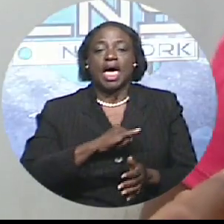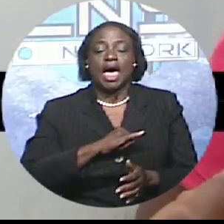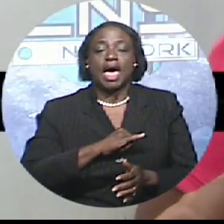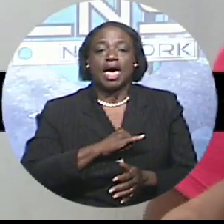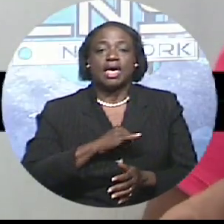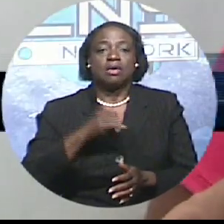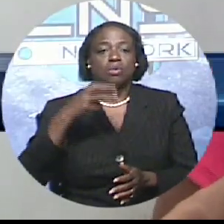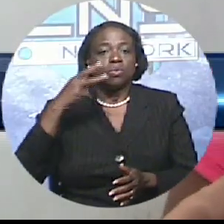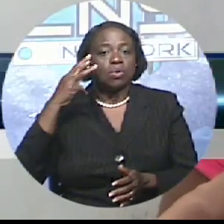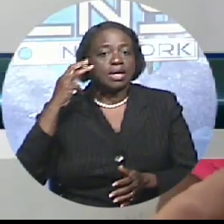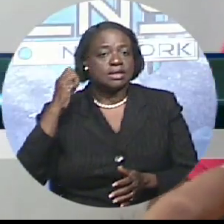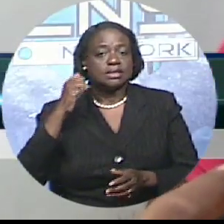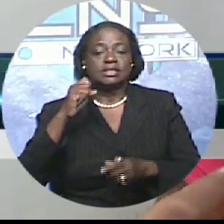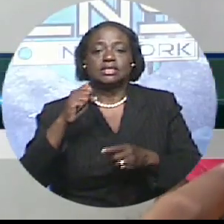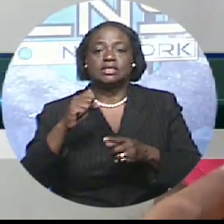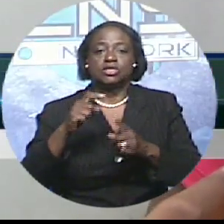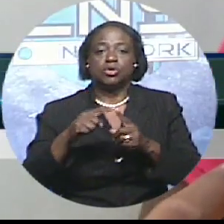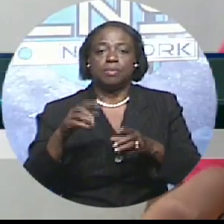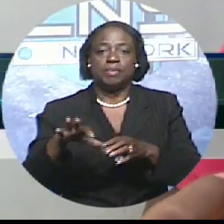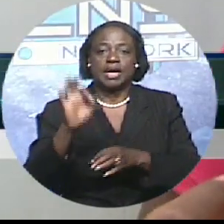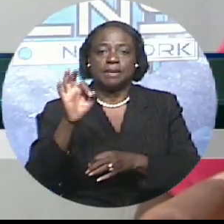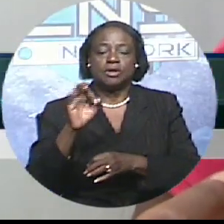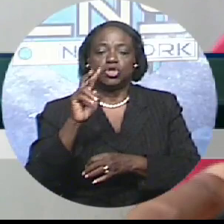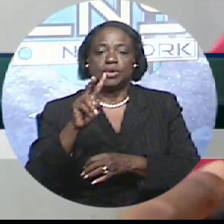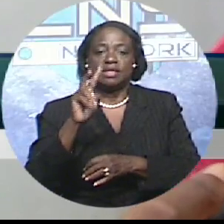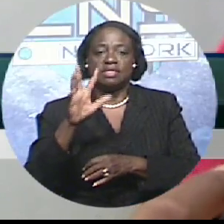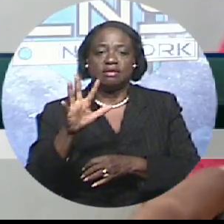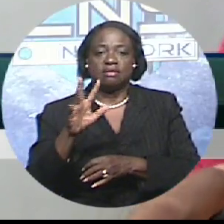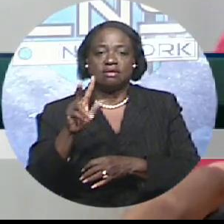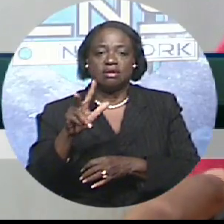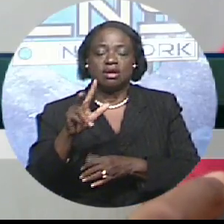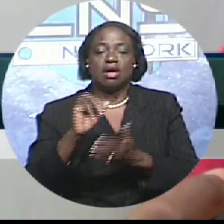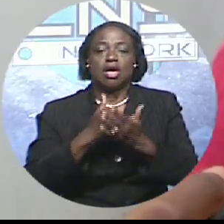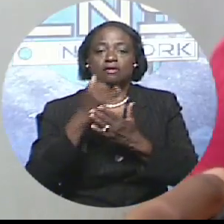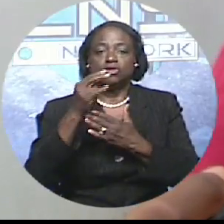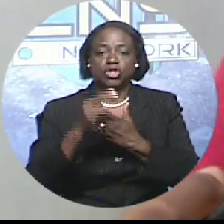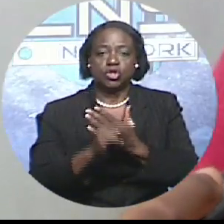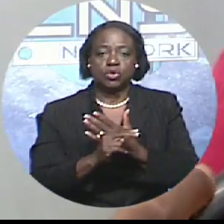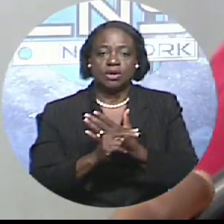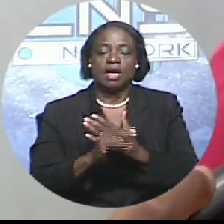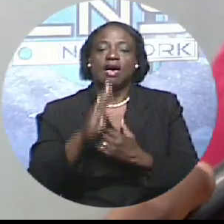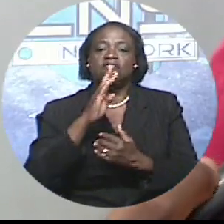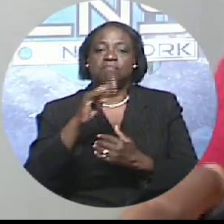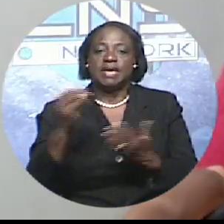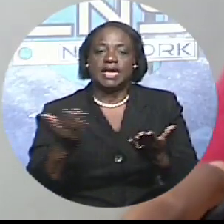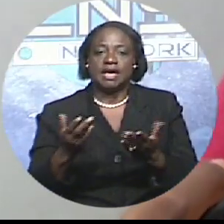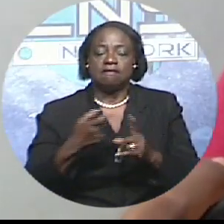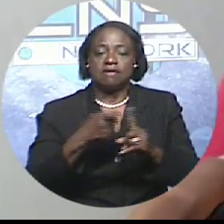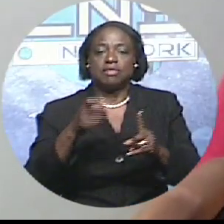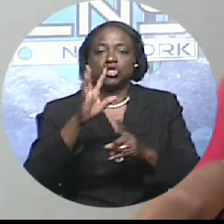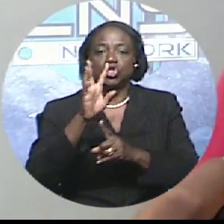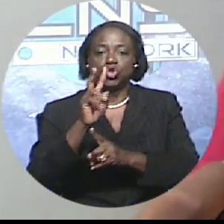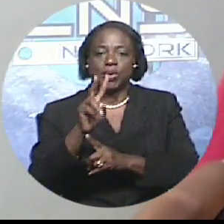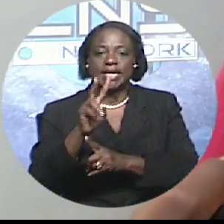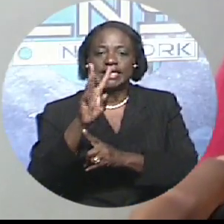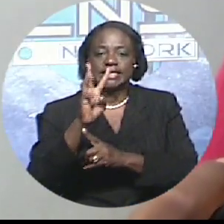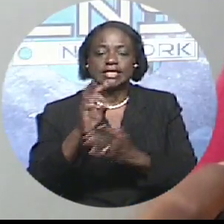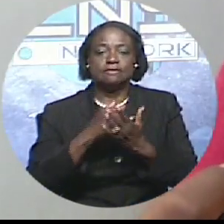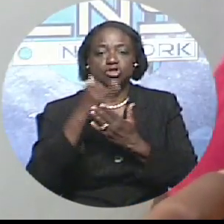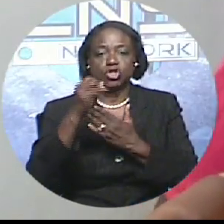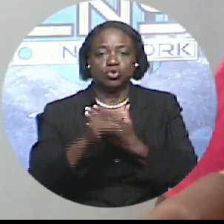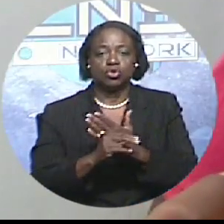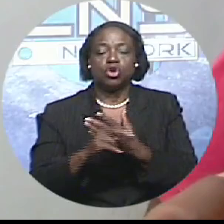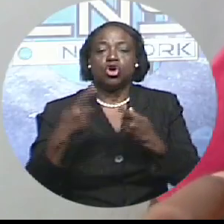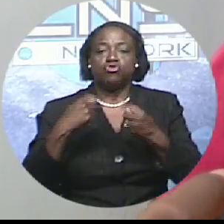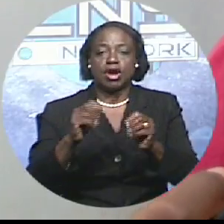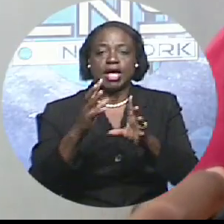on the 23rd of last month, June. I've been here from the 26th of June trying to get this passport.